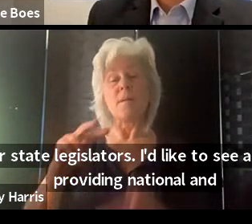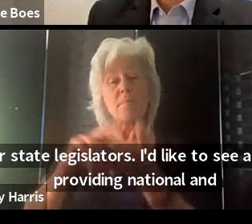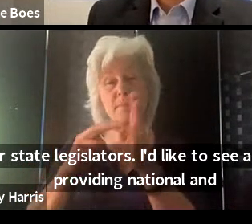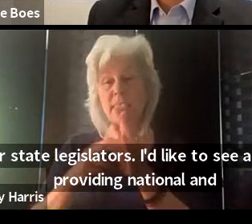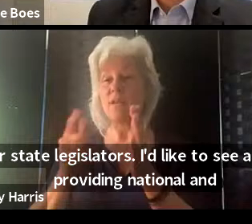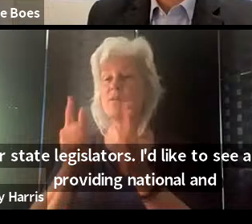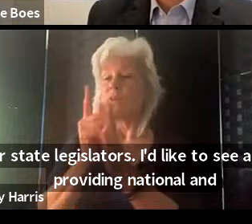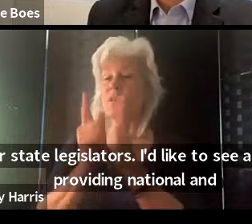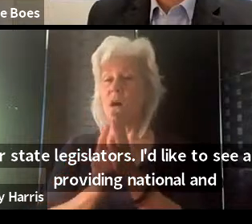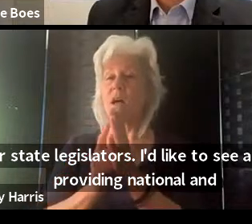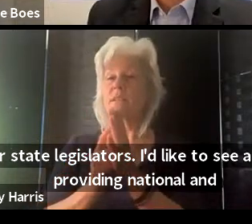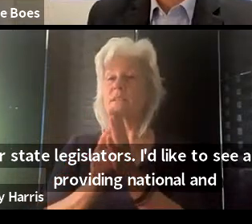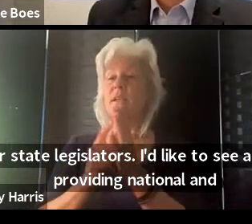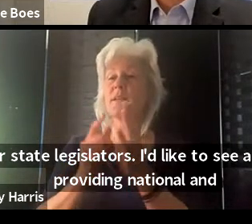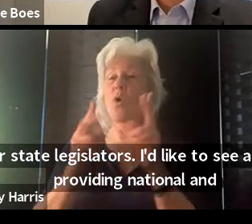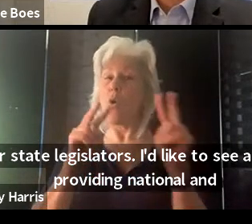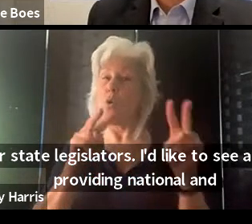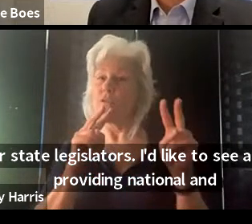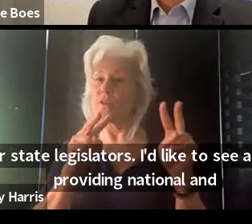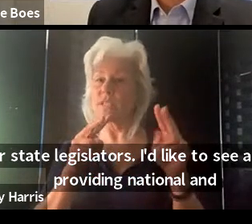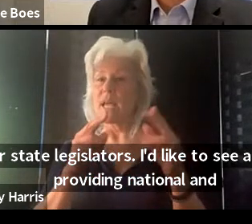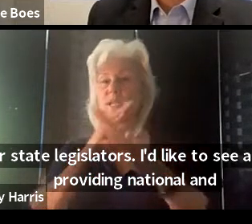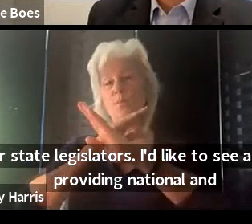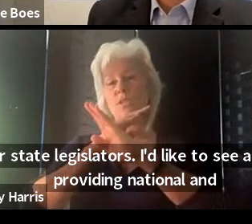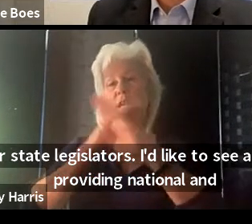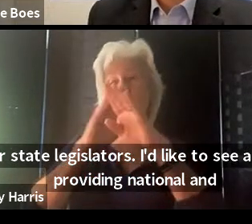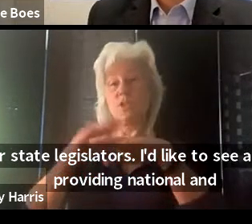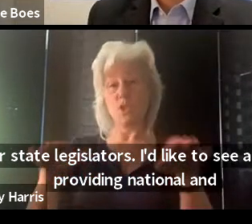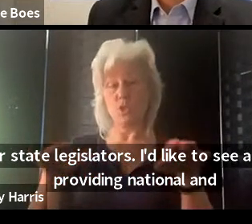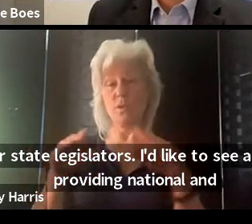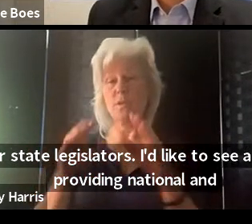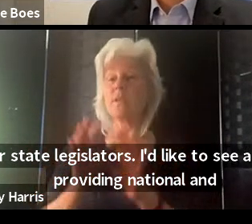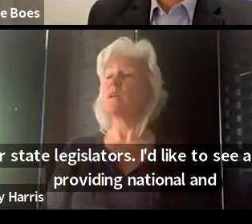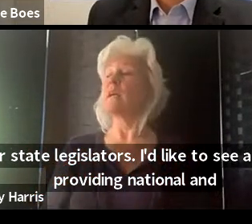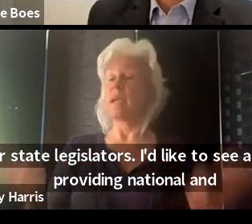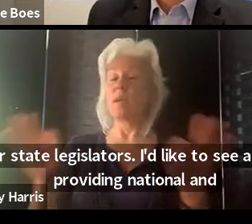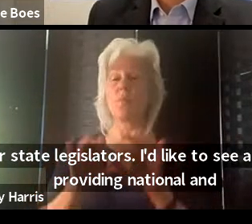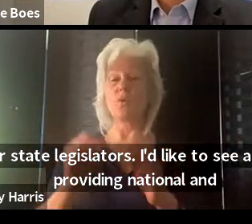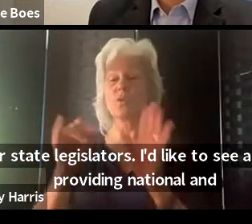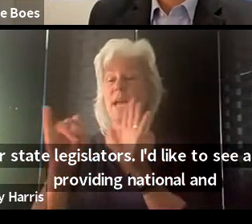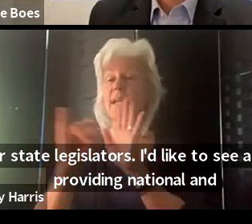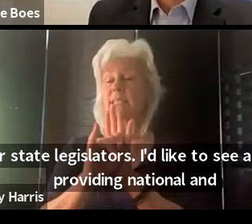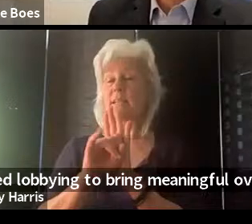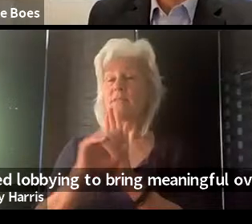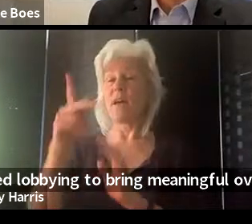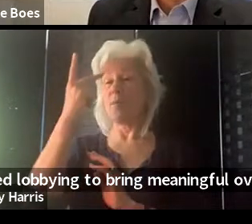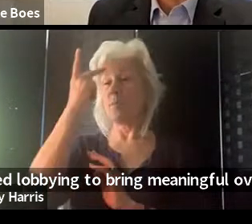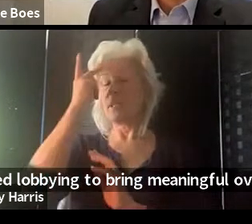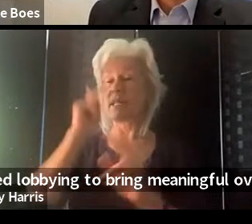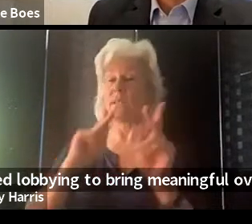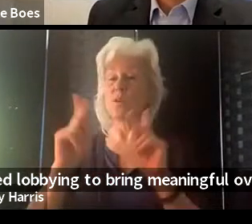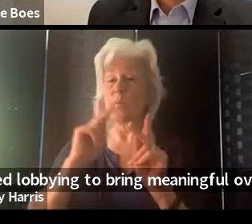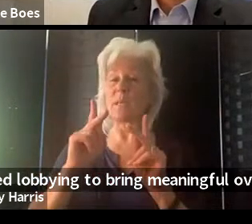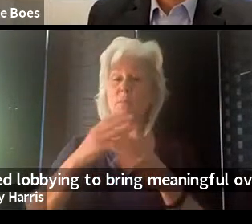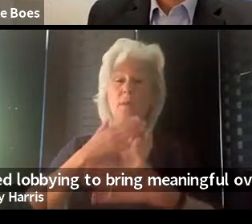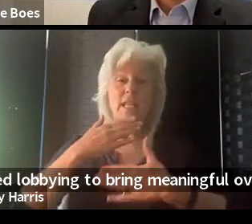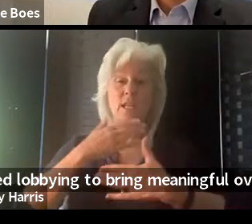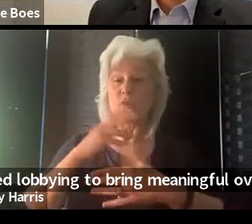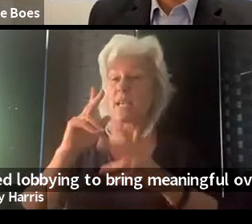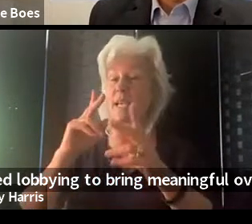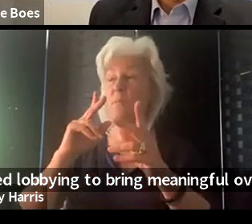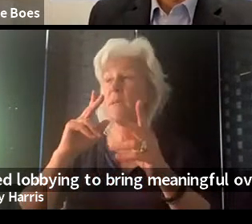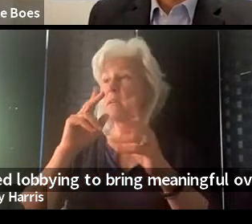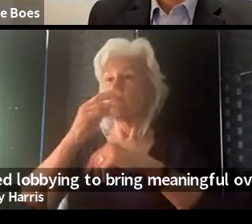children. I think it's important to identify political figures, entertainment and sports figures, and leaders in